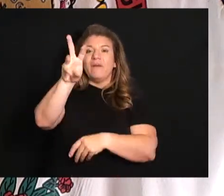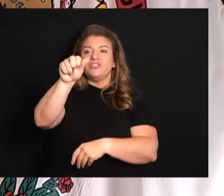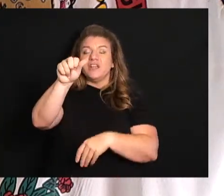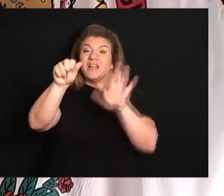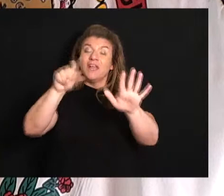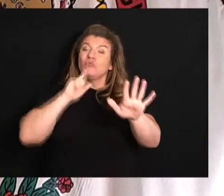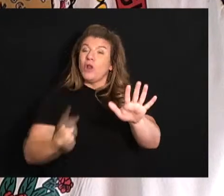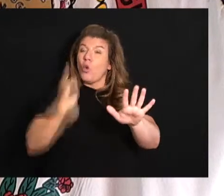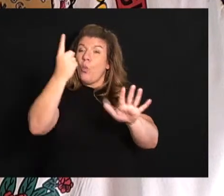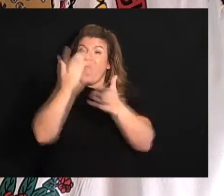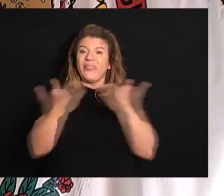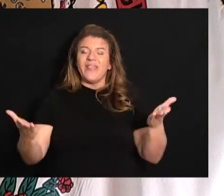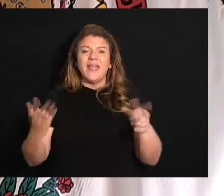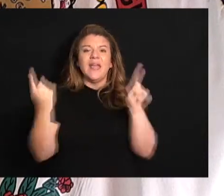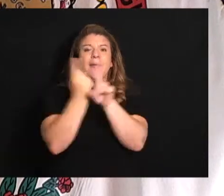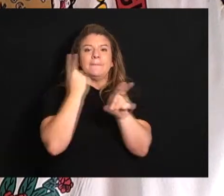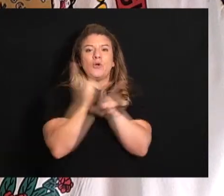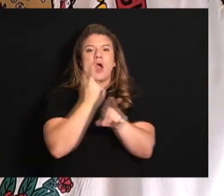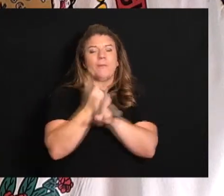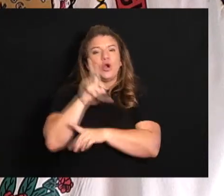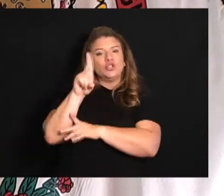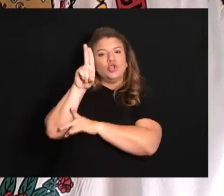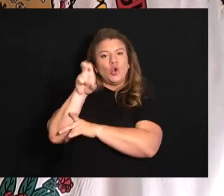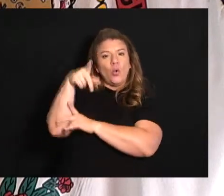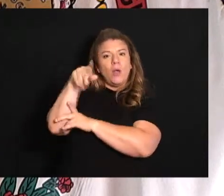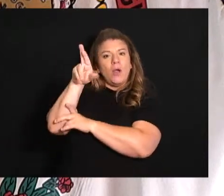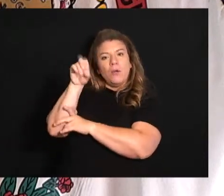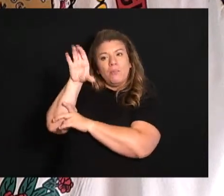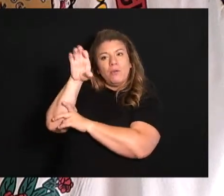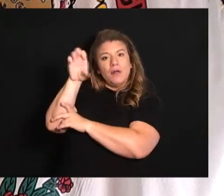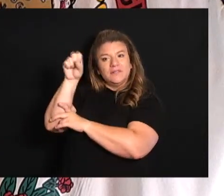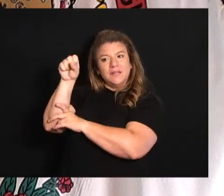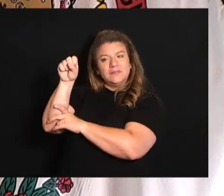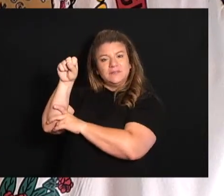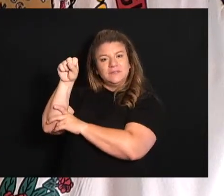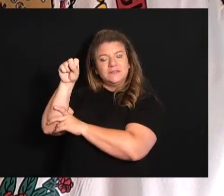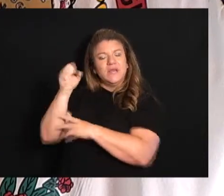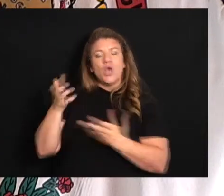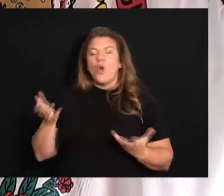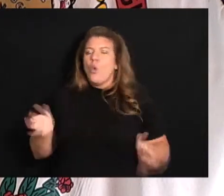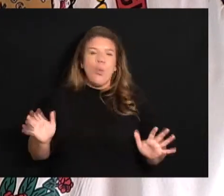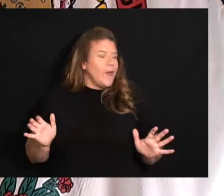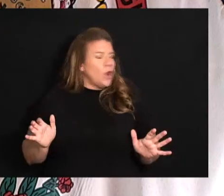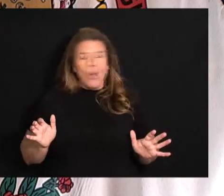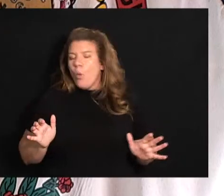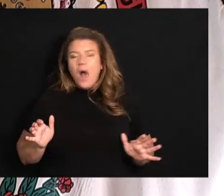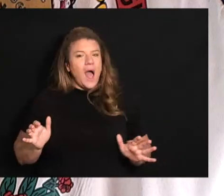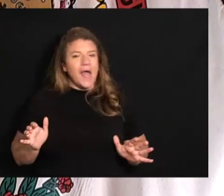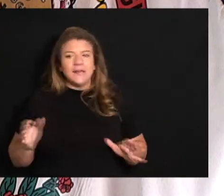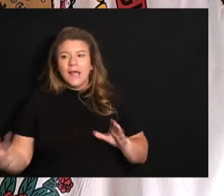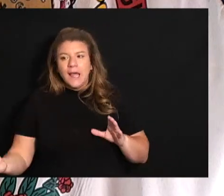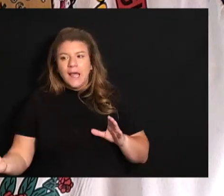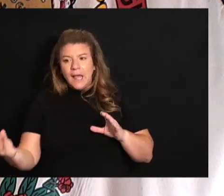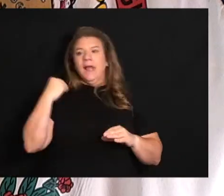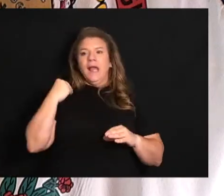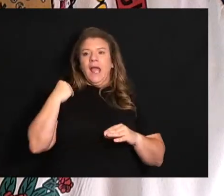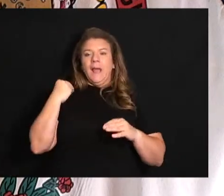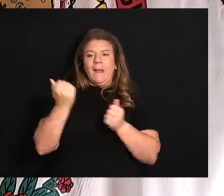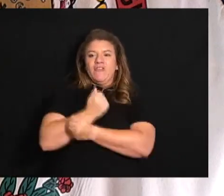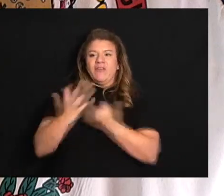is, proper due process. I mean, we don't want invaded upon and everything